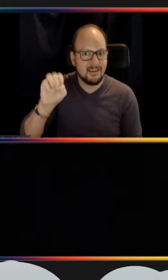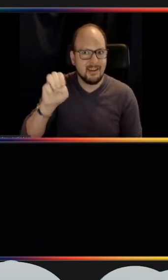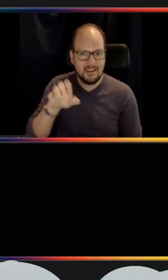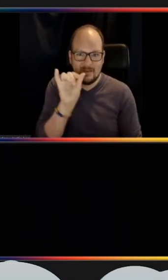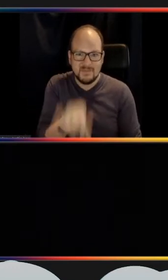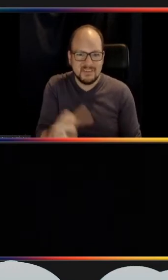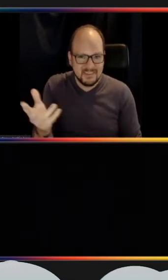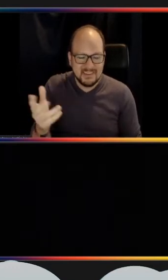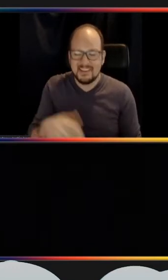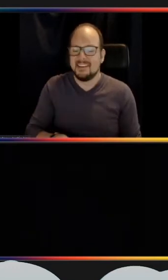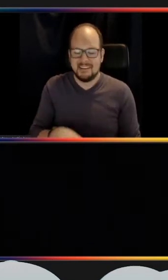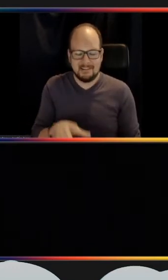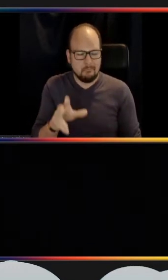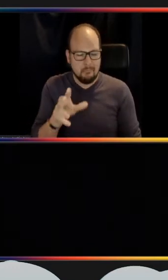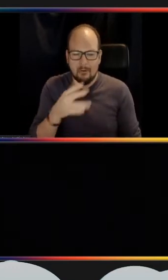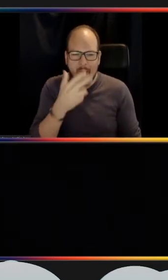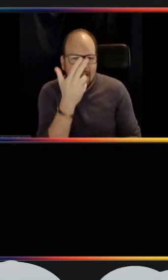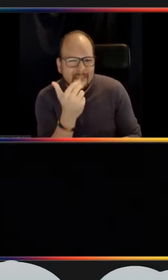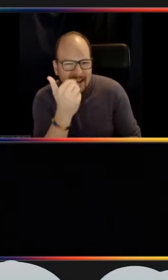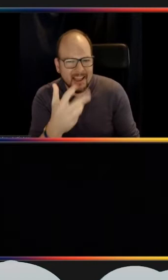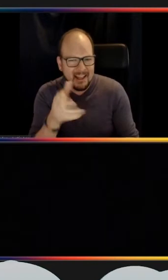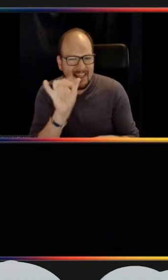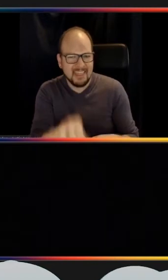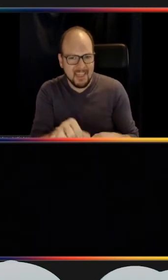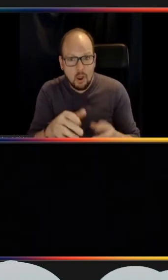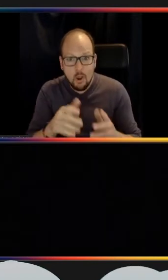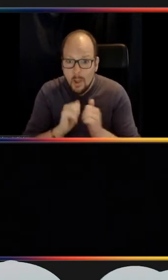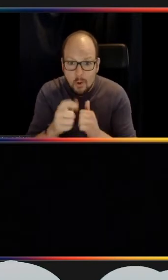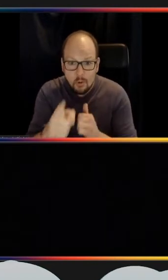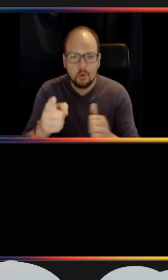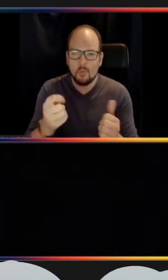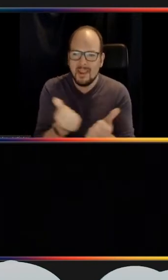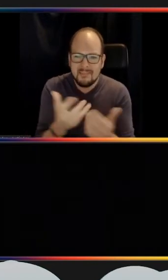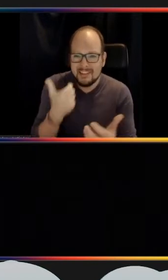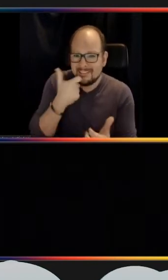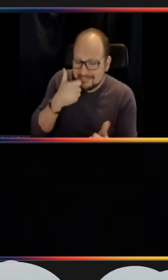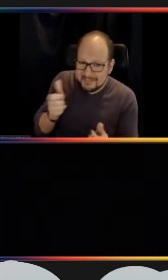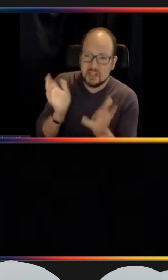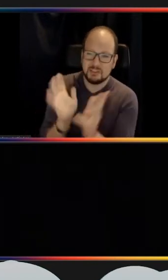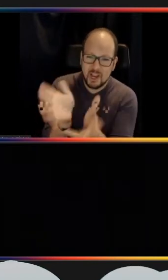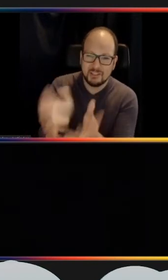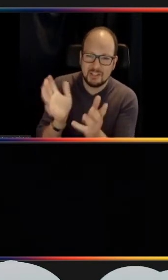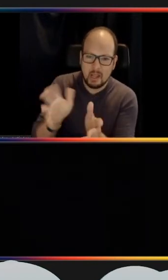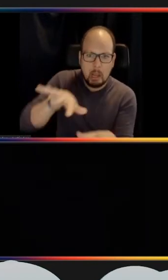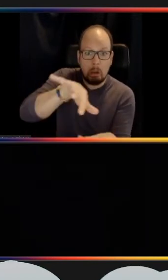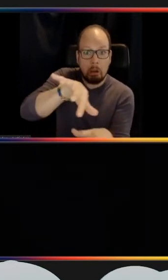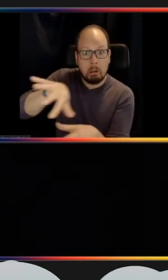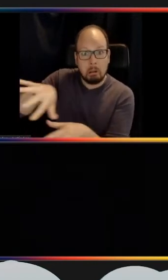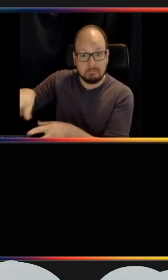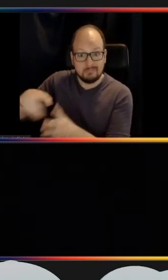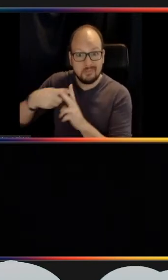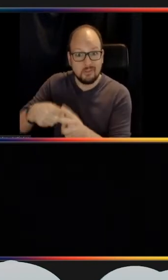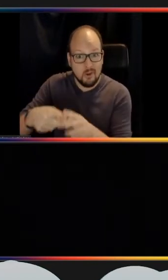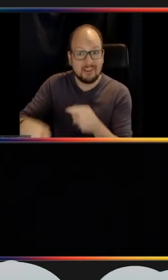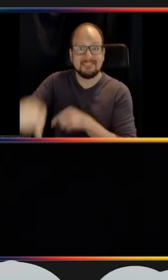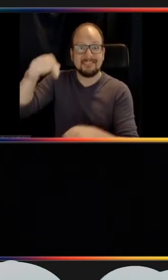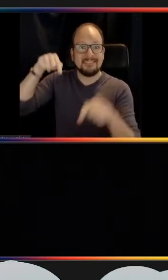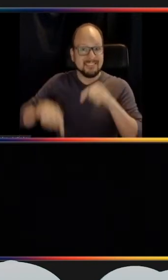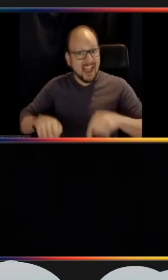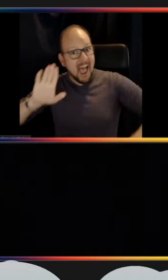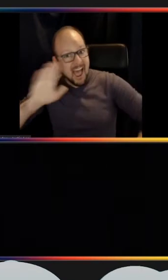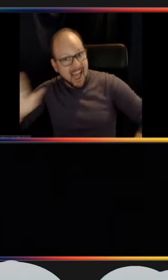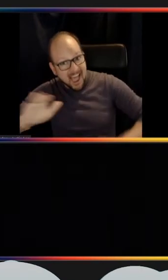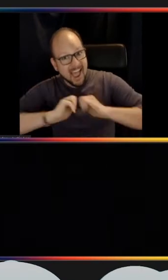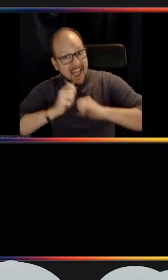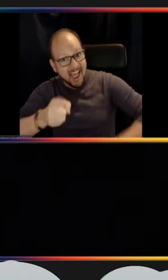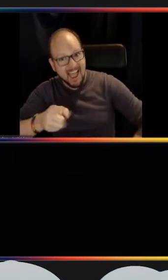how are you today? How are you? Start over. Forget everything I said before. I'm good. How are you? Pretty